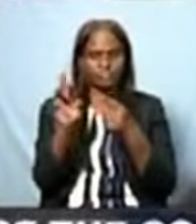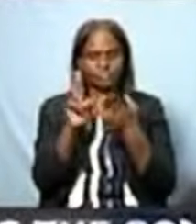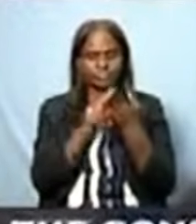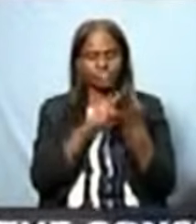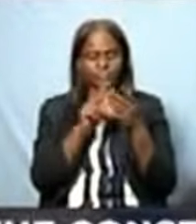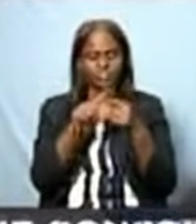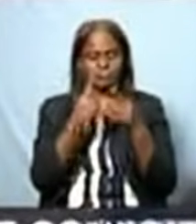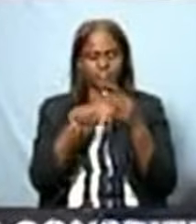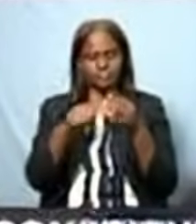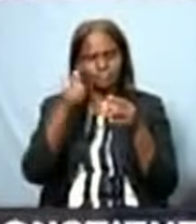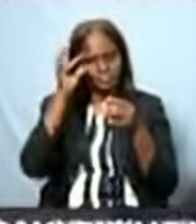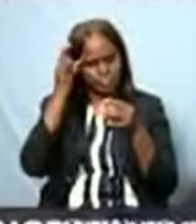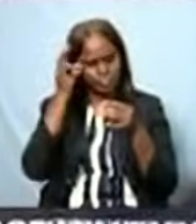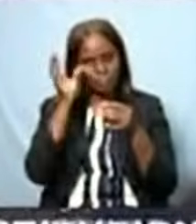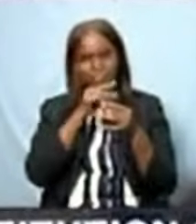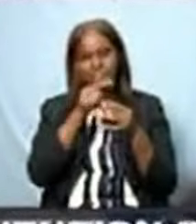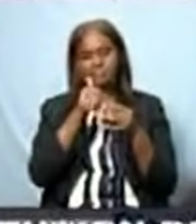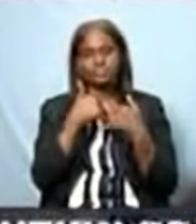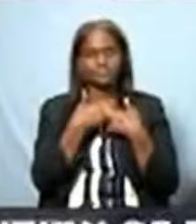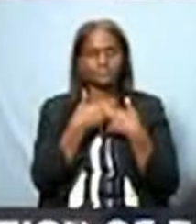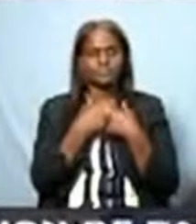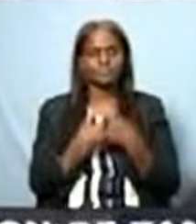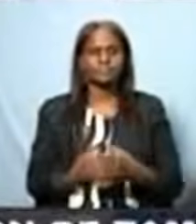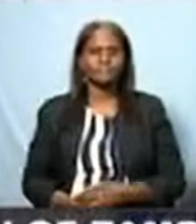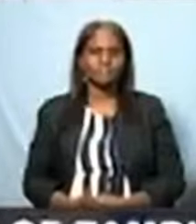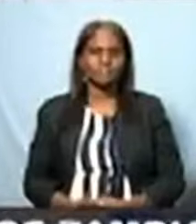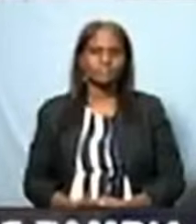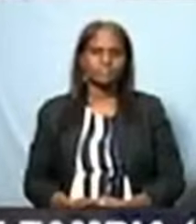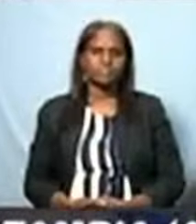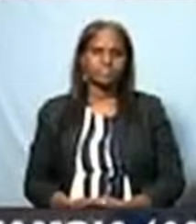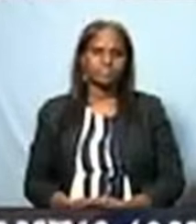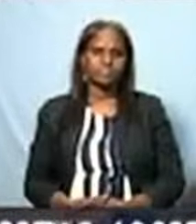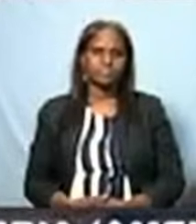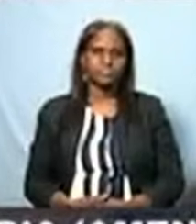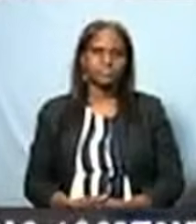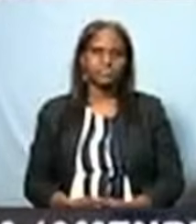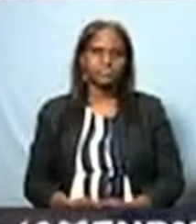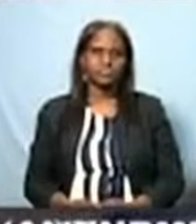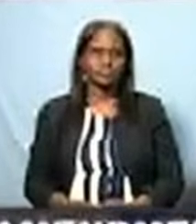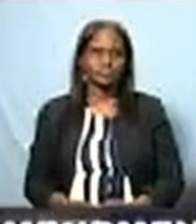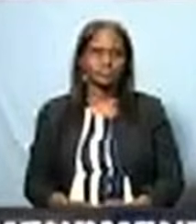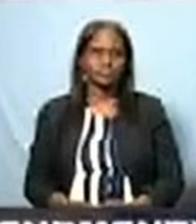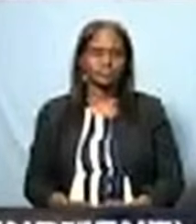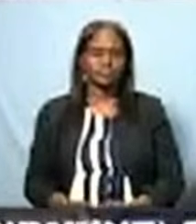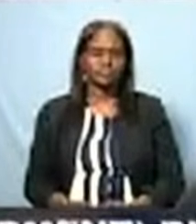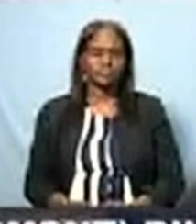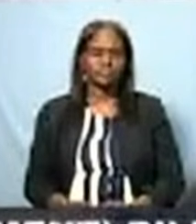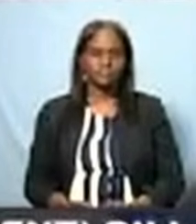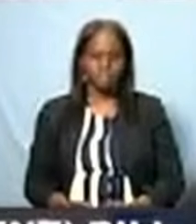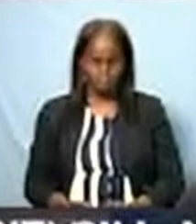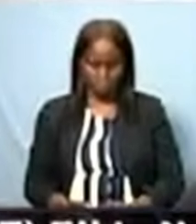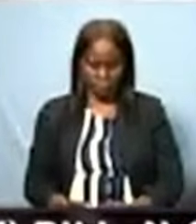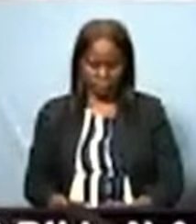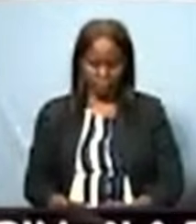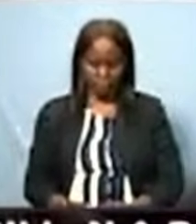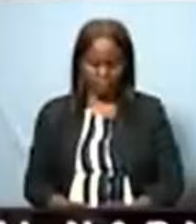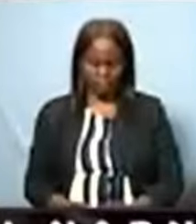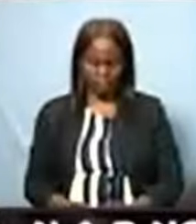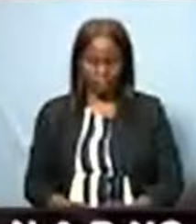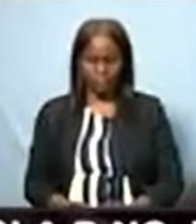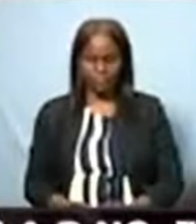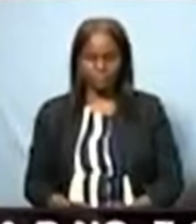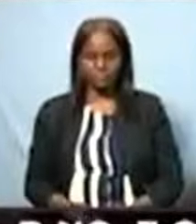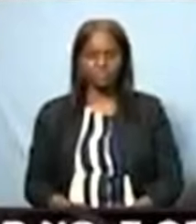However, I take note that you've concluded. I was about to conclude. Can you give your conclusion? Okay. Chairperson,